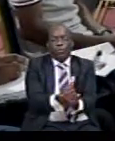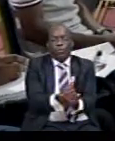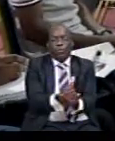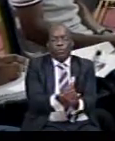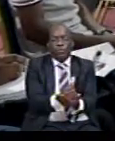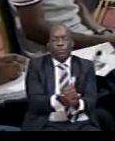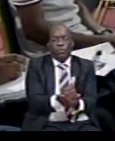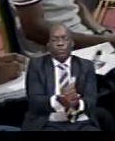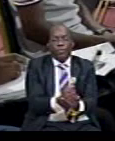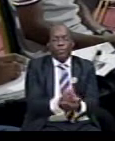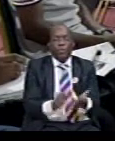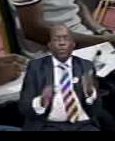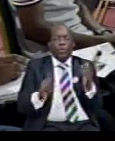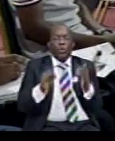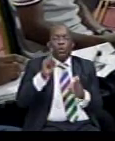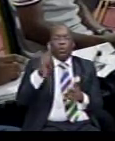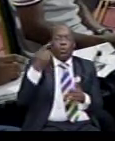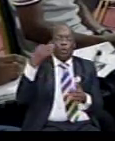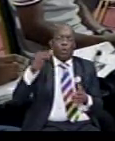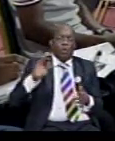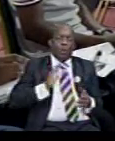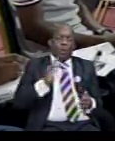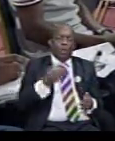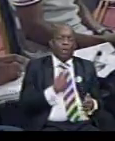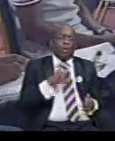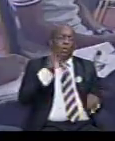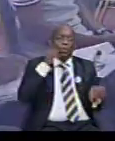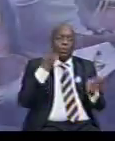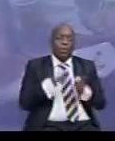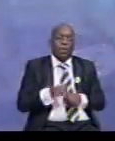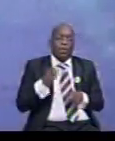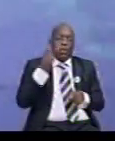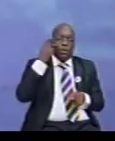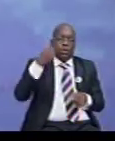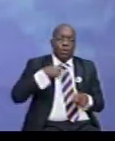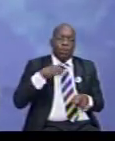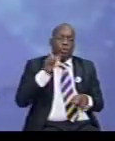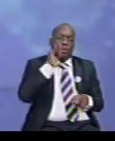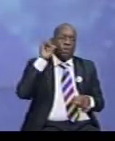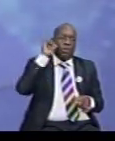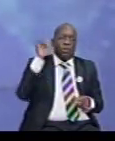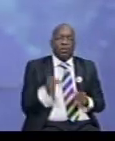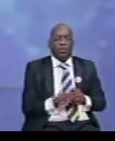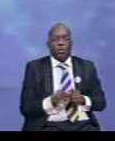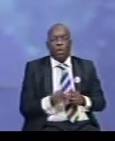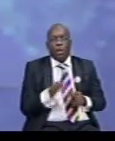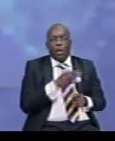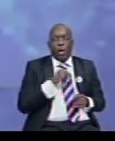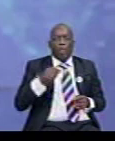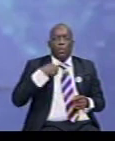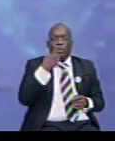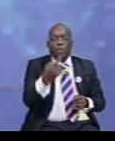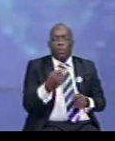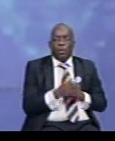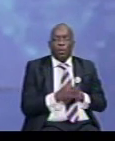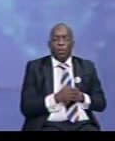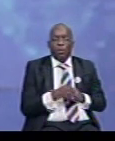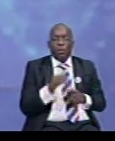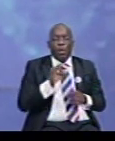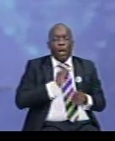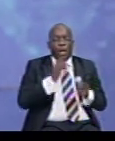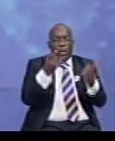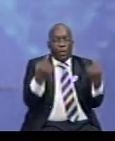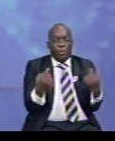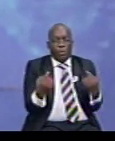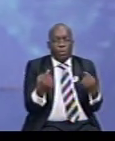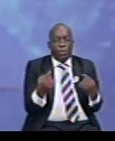One of our dear sisters saw me yesterday and said that I came